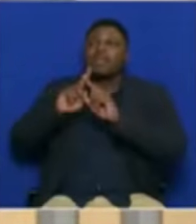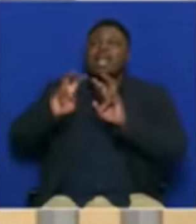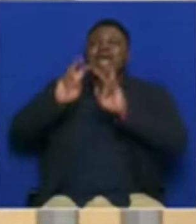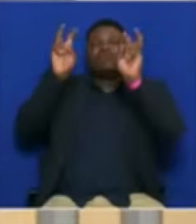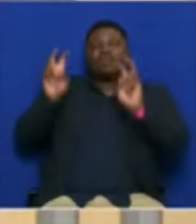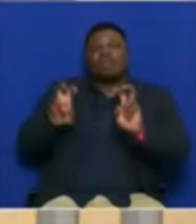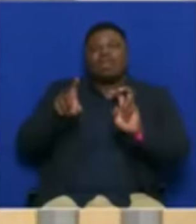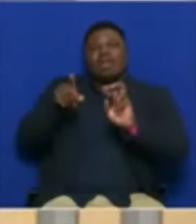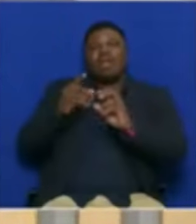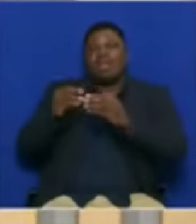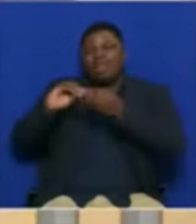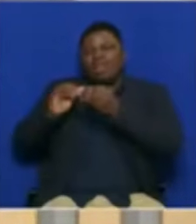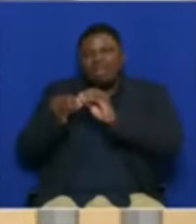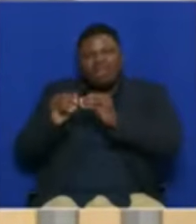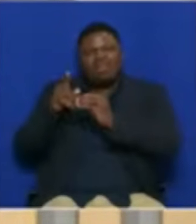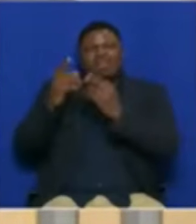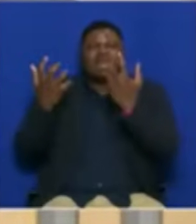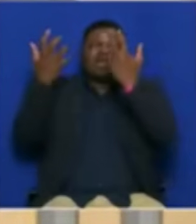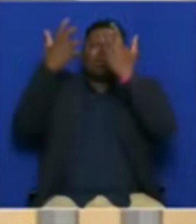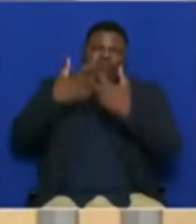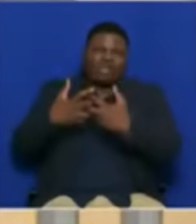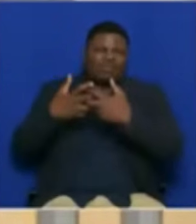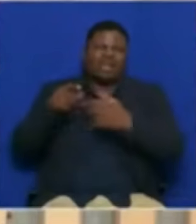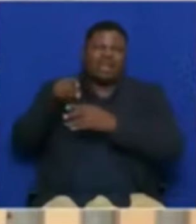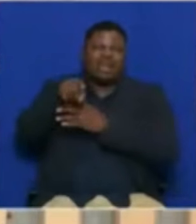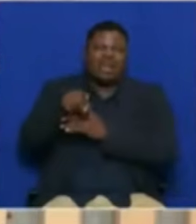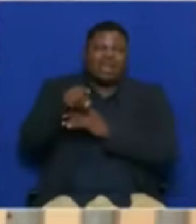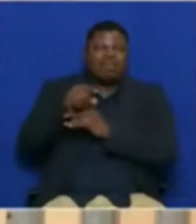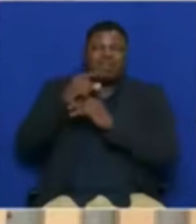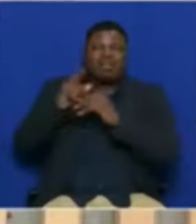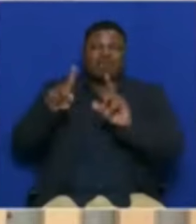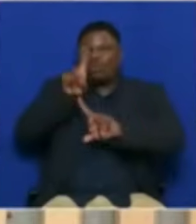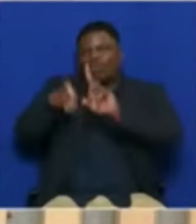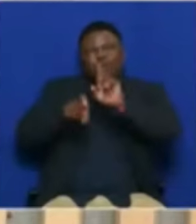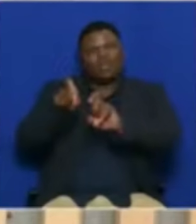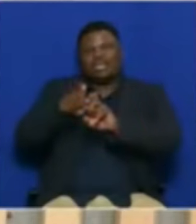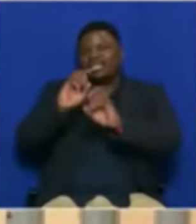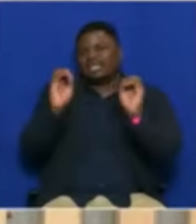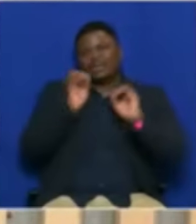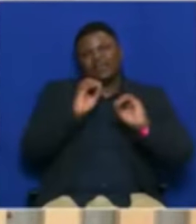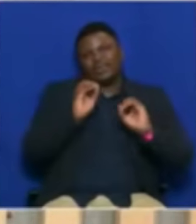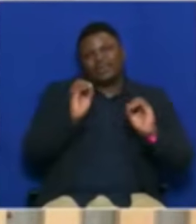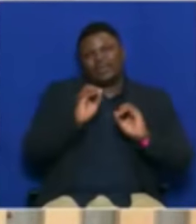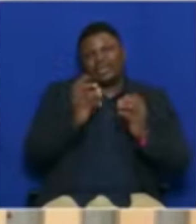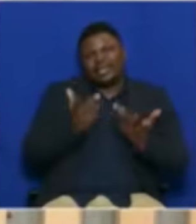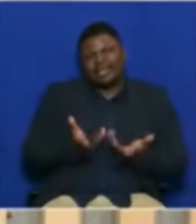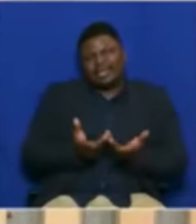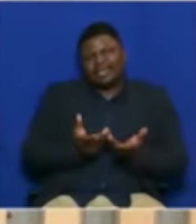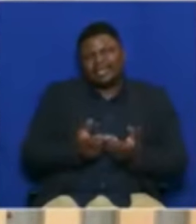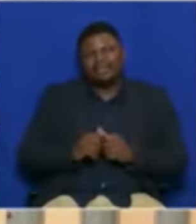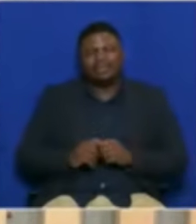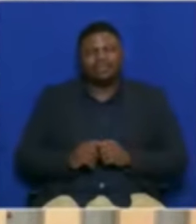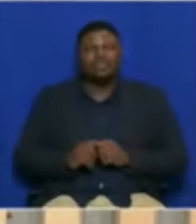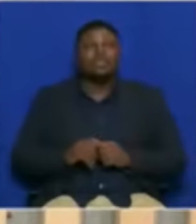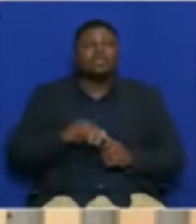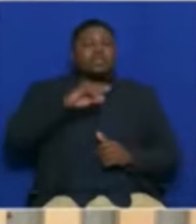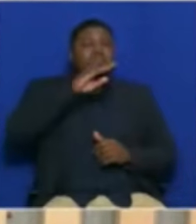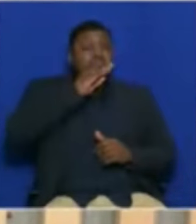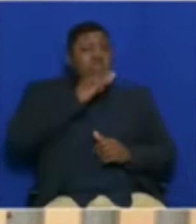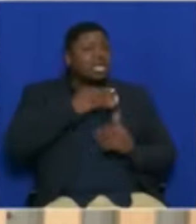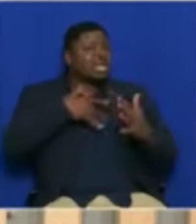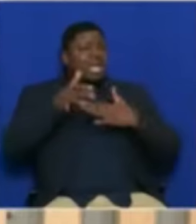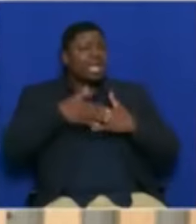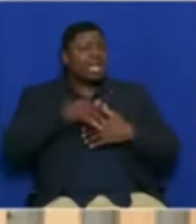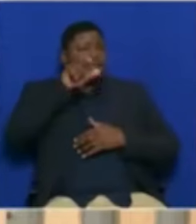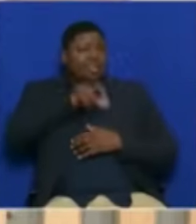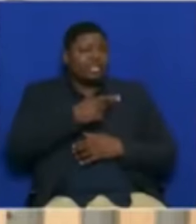No, I'm saying they were pedestrian enough. So they were pedestrian enough for me and you, who know nothing about that area, to